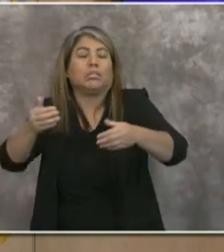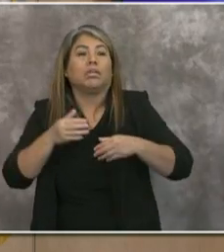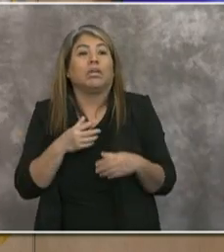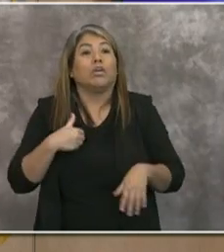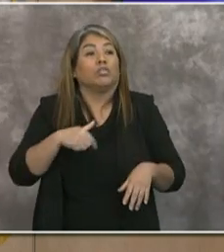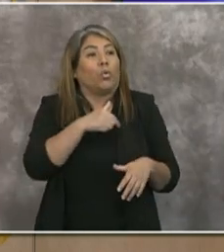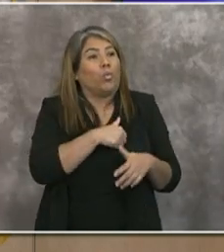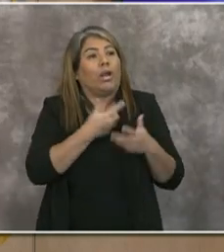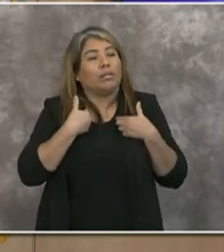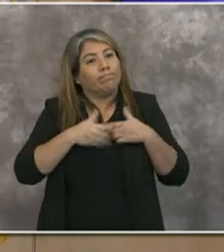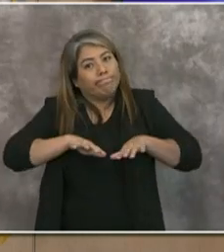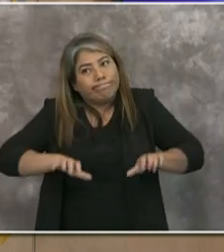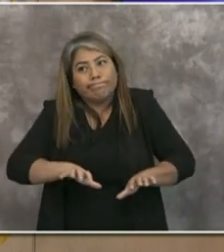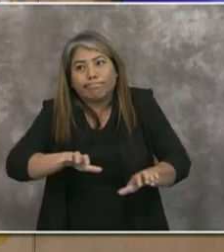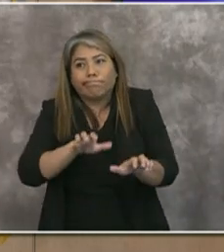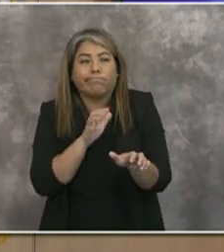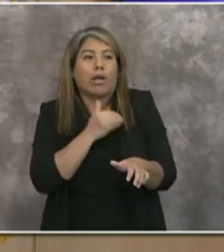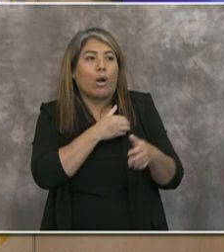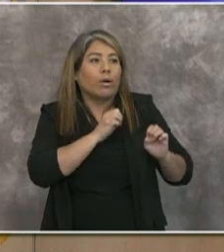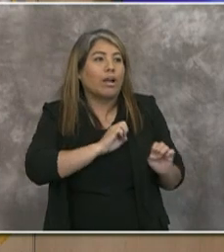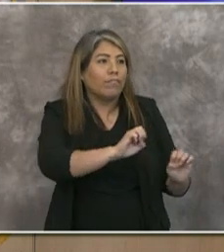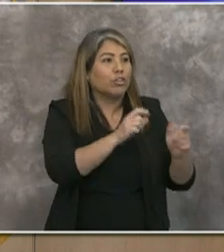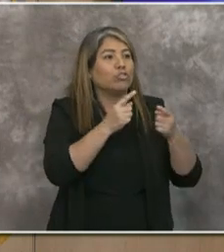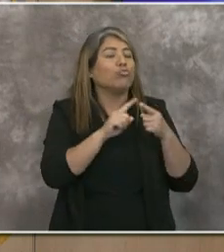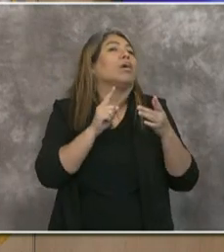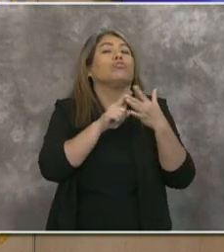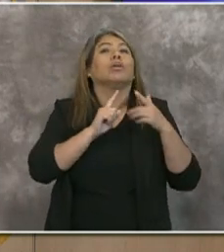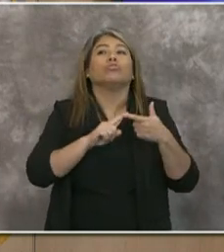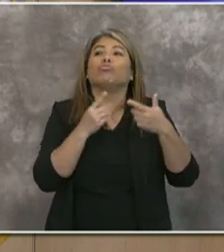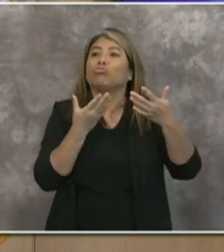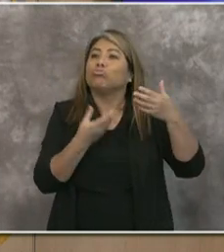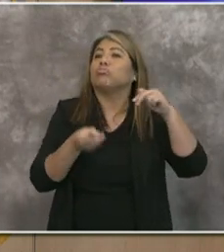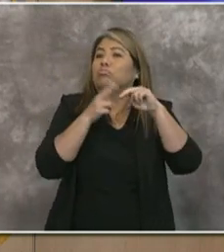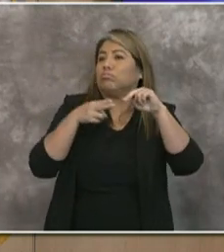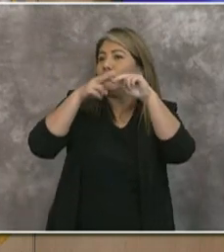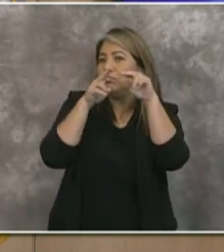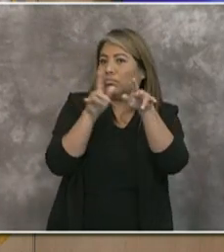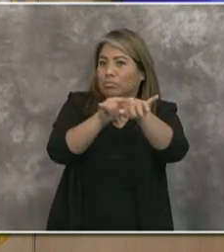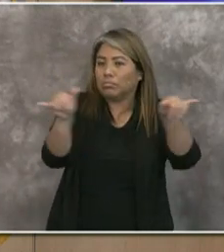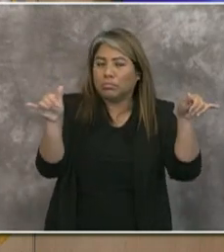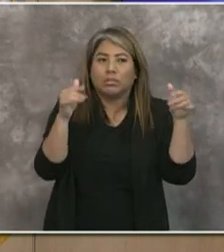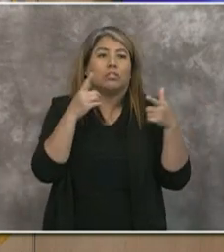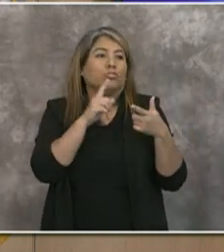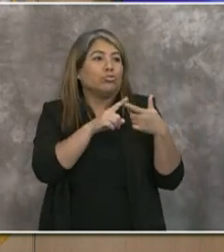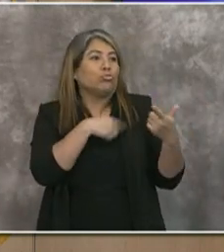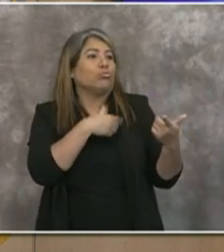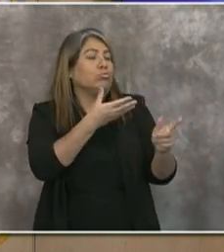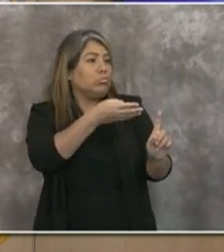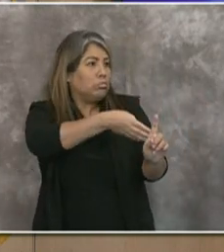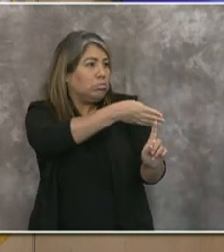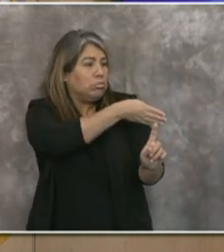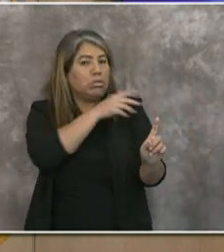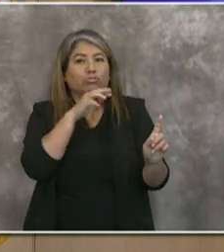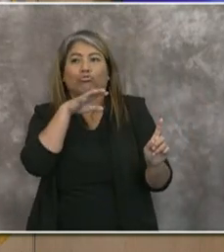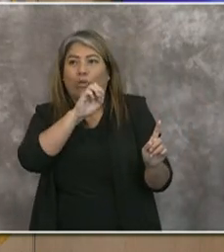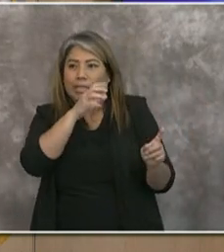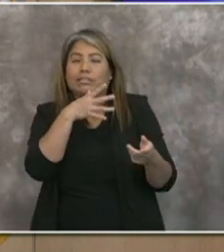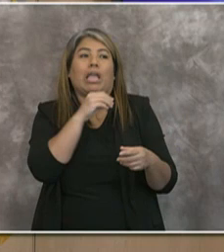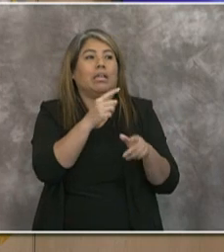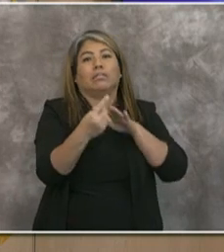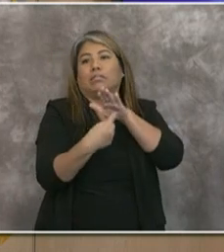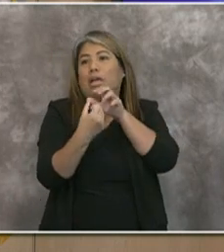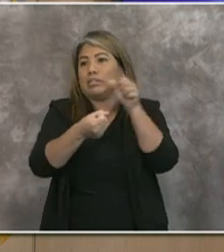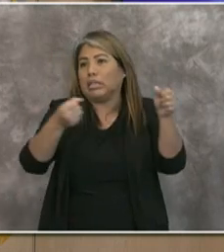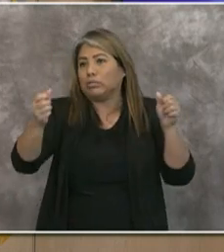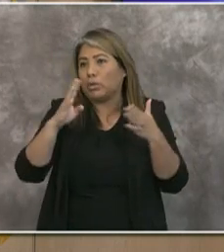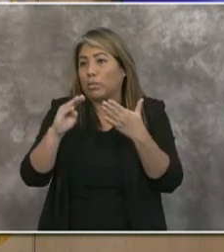those efforts to try and increase them all simultaneously and to feed into our contact tracing program and then our isolation program. So we're grateful